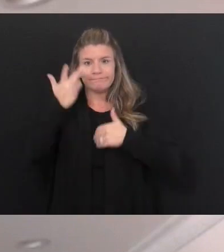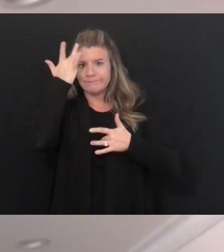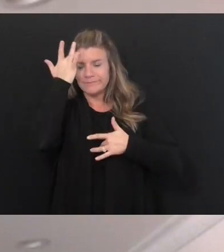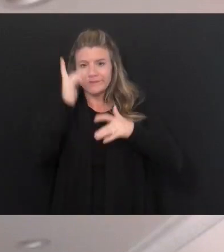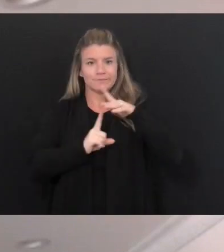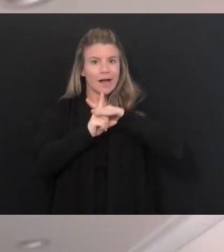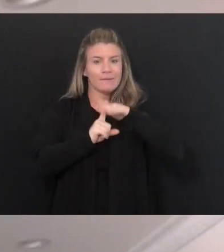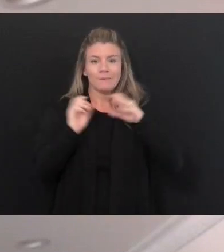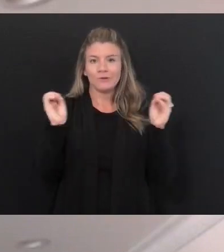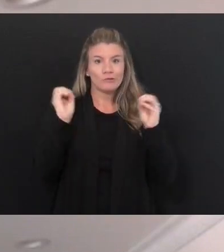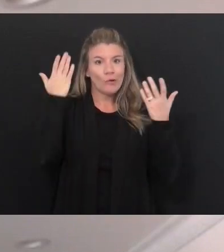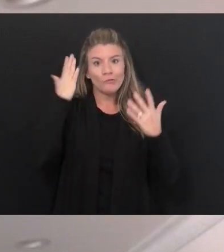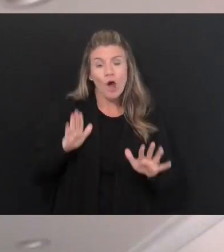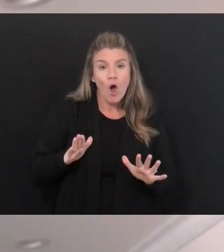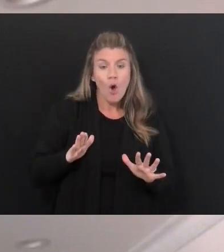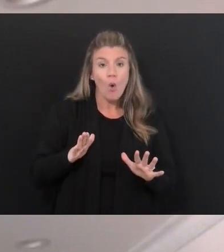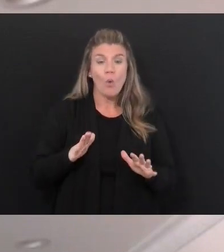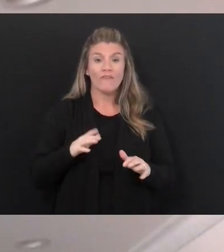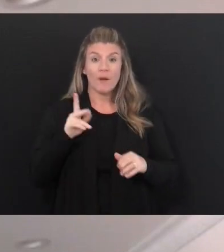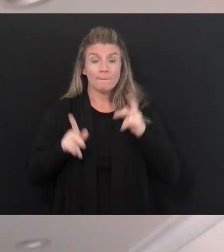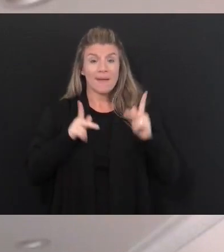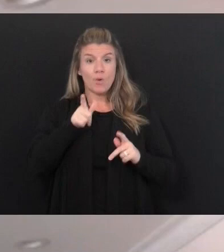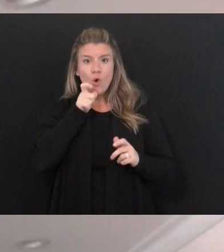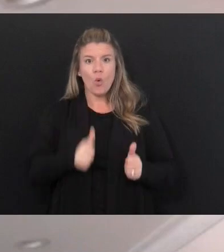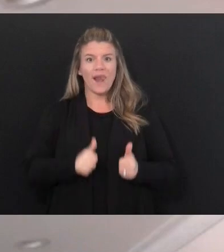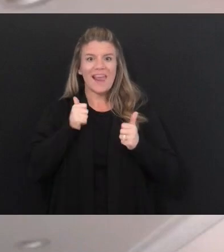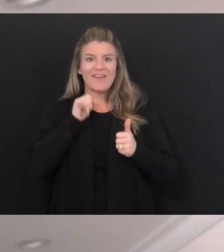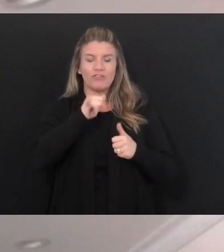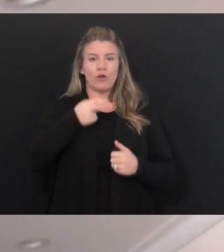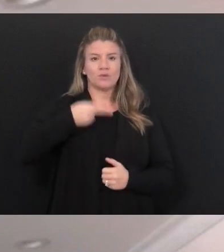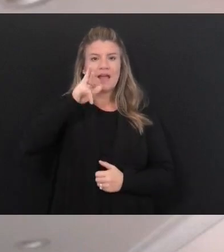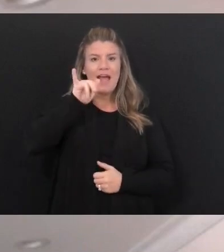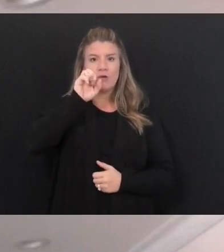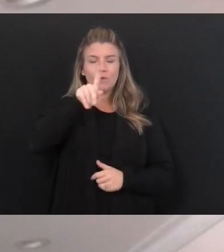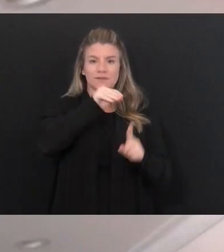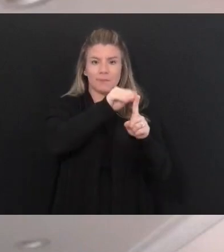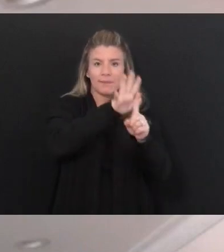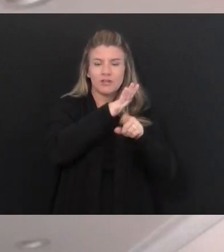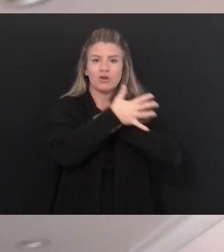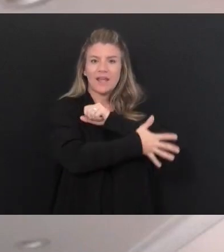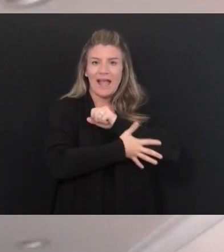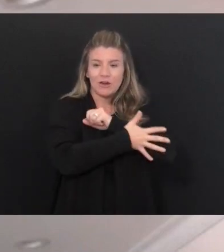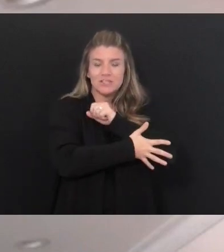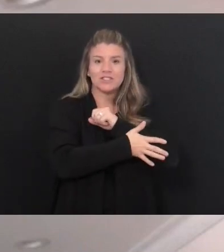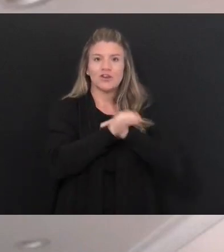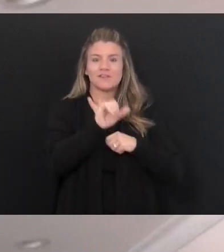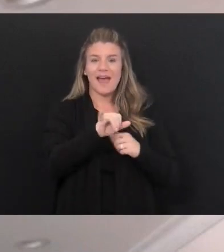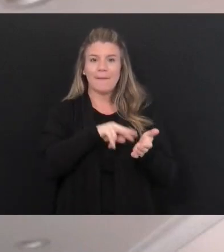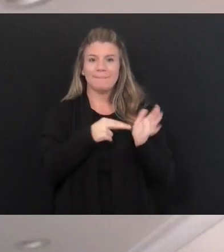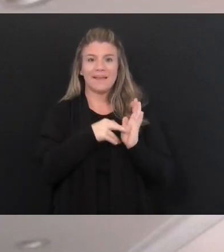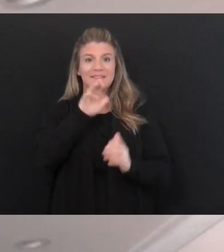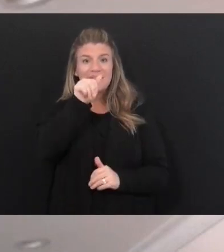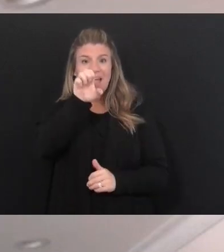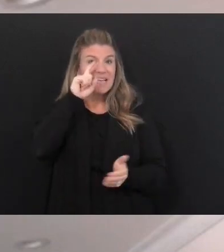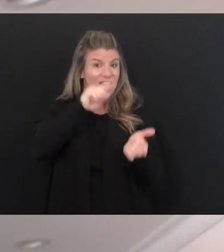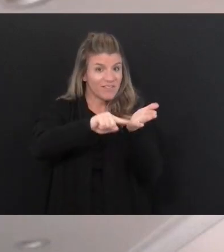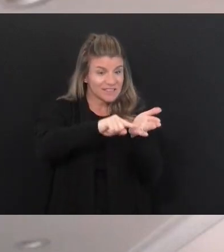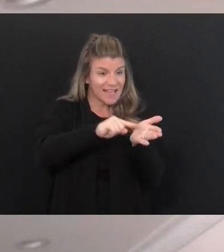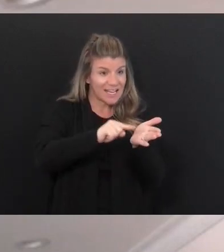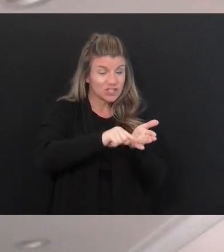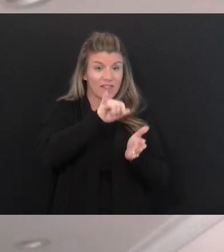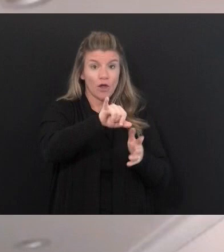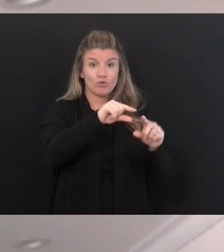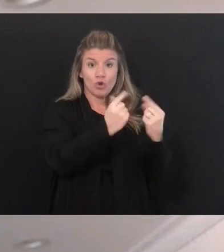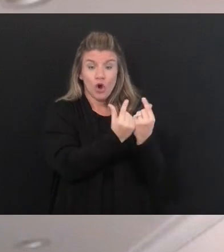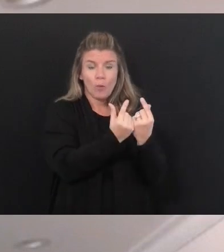these vulnerable settings or these counties that have either cases that we're doing case investigation, or that have a lot of